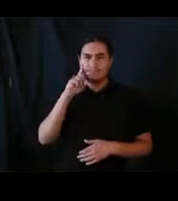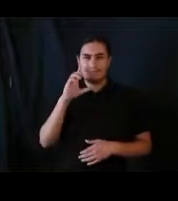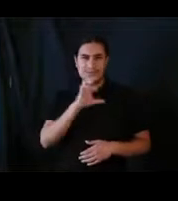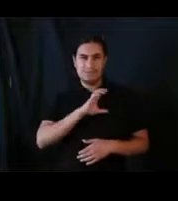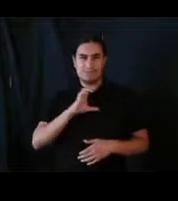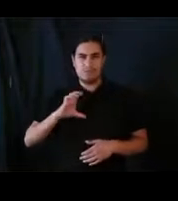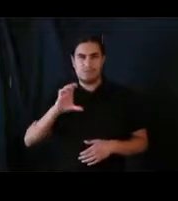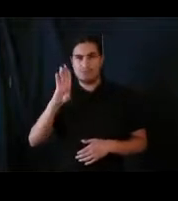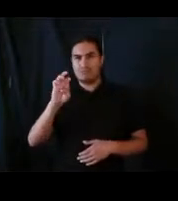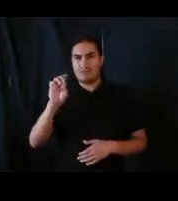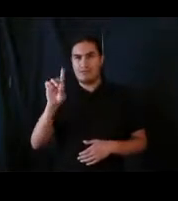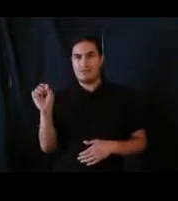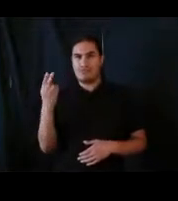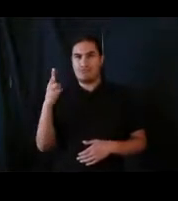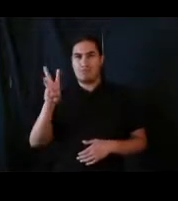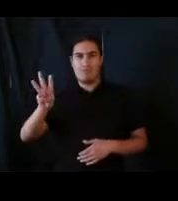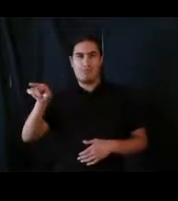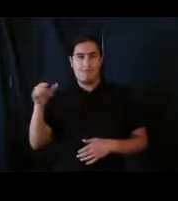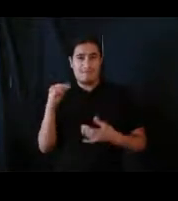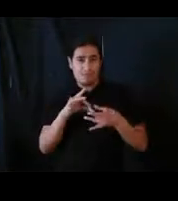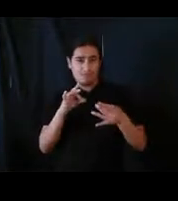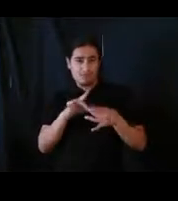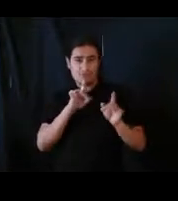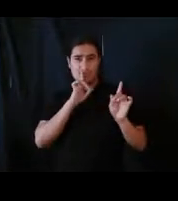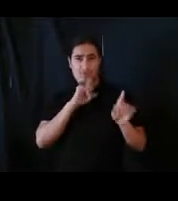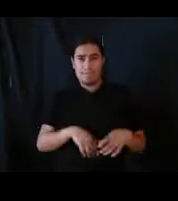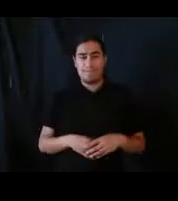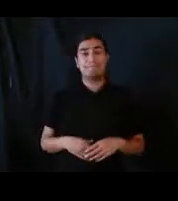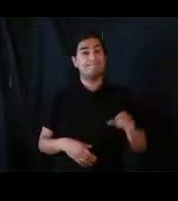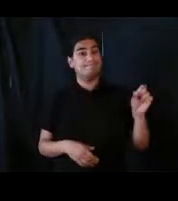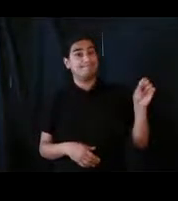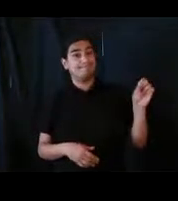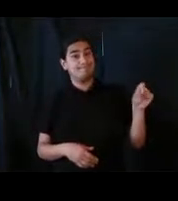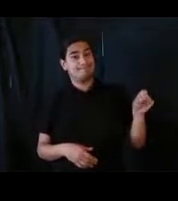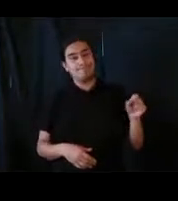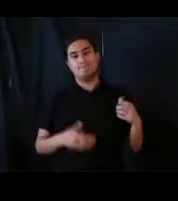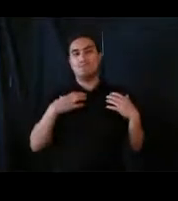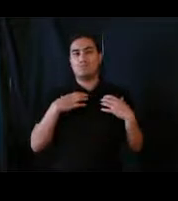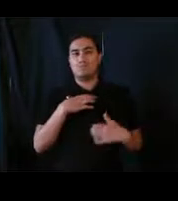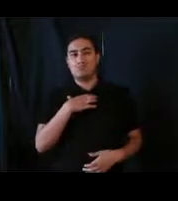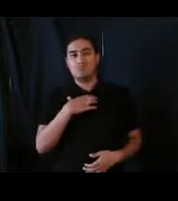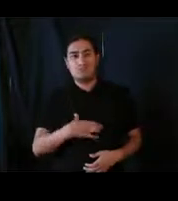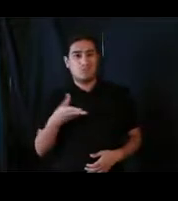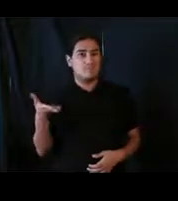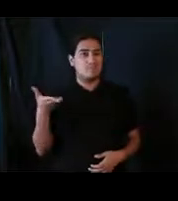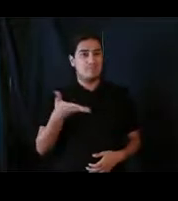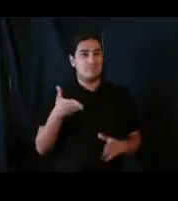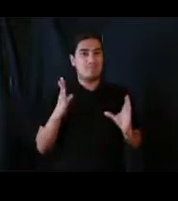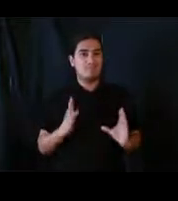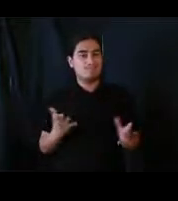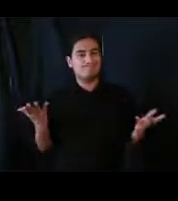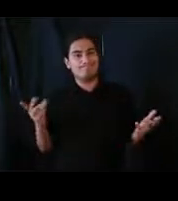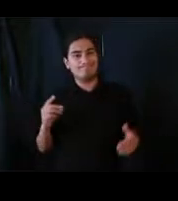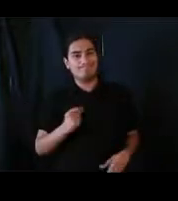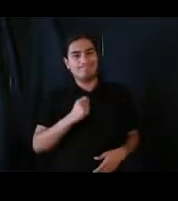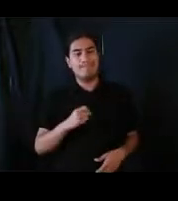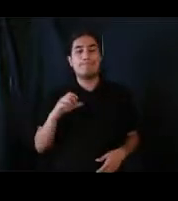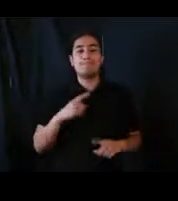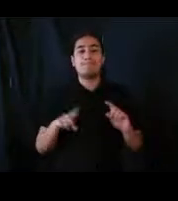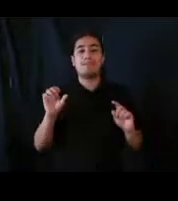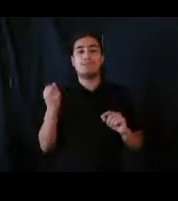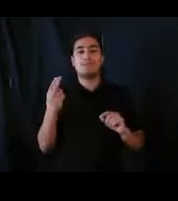bradshaw you had a question or comment uh yeah i wish i could be there in person uh uh chair eager it's